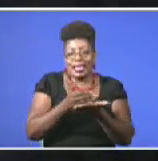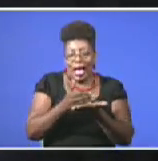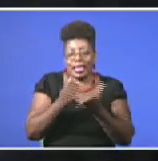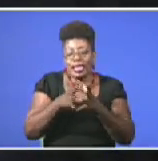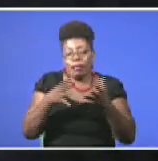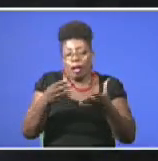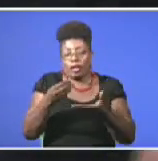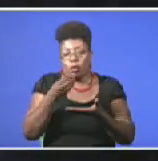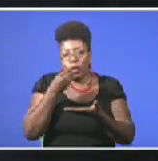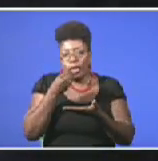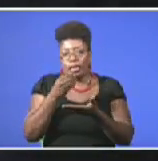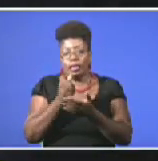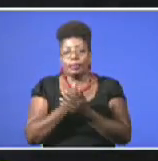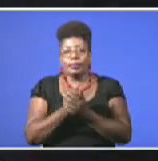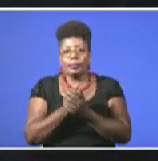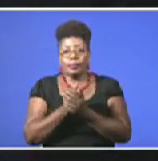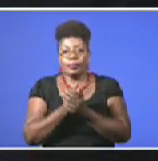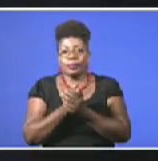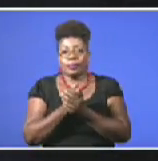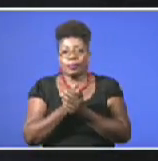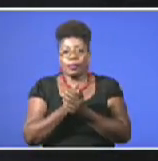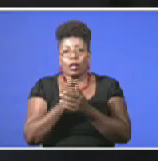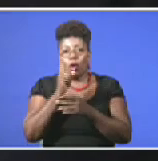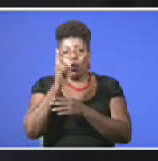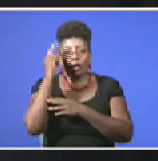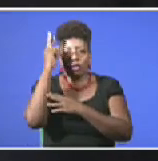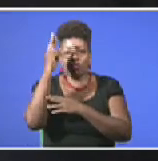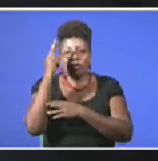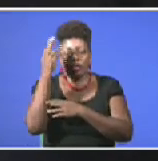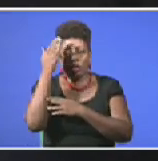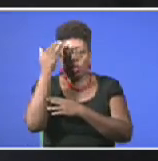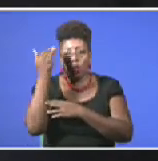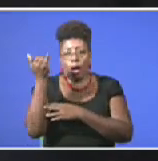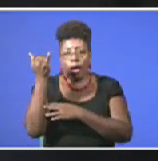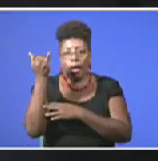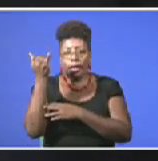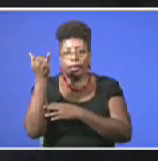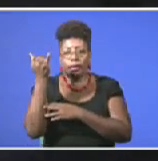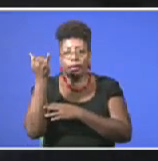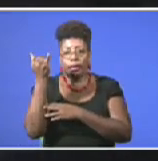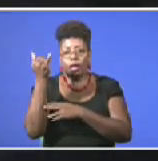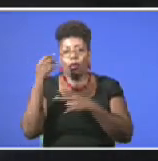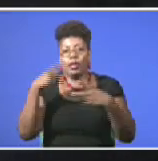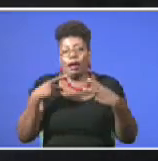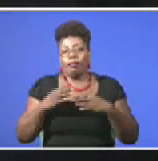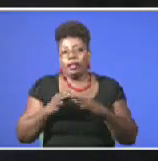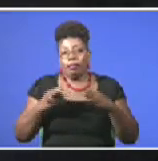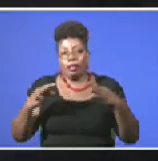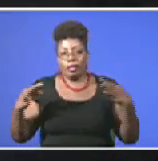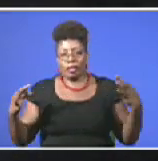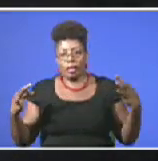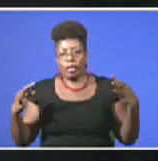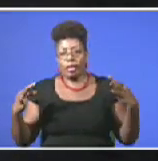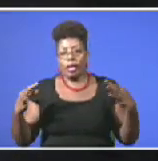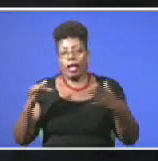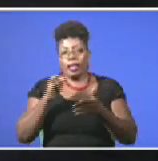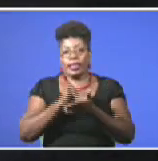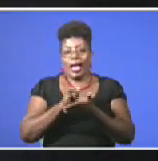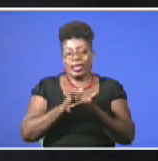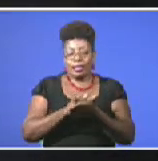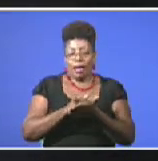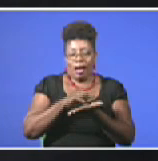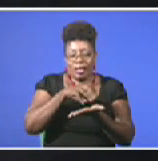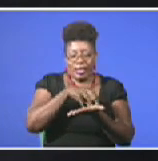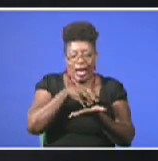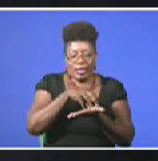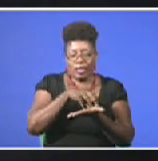that's very important because, you know, one of the reasons why we have the obesity crisis really is that our portion sizes